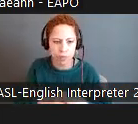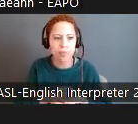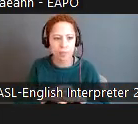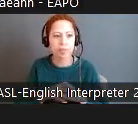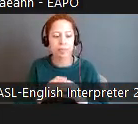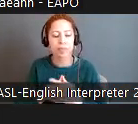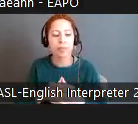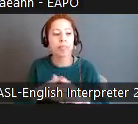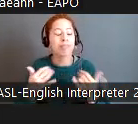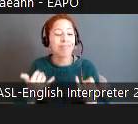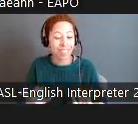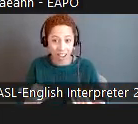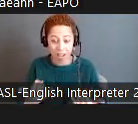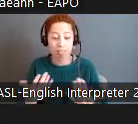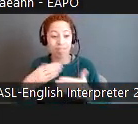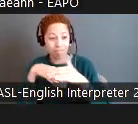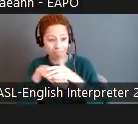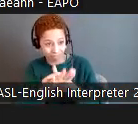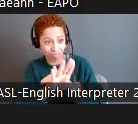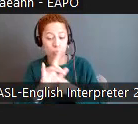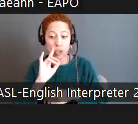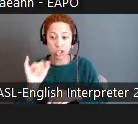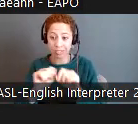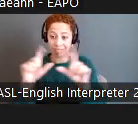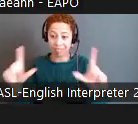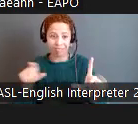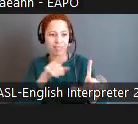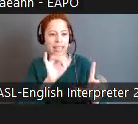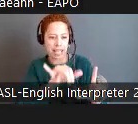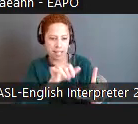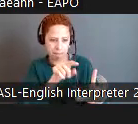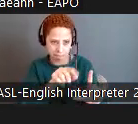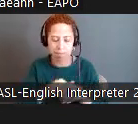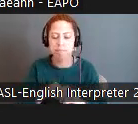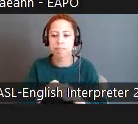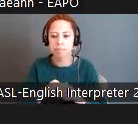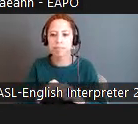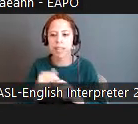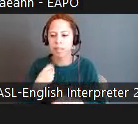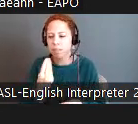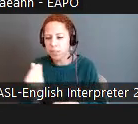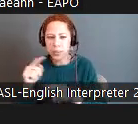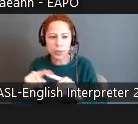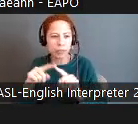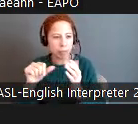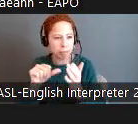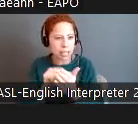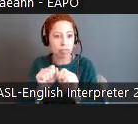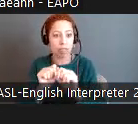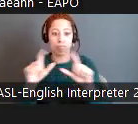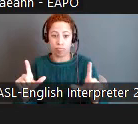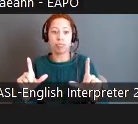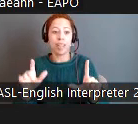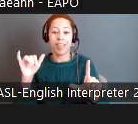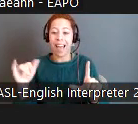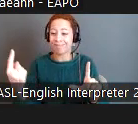Once you're into the program, this is what it's going to look like. You're going to have a number of pages. You have this individual in the middle who's going to be with